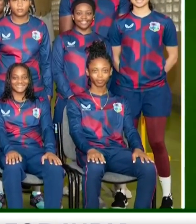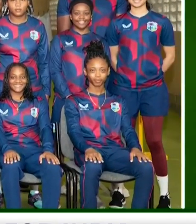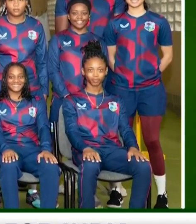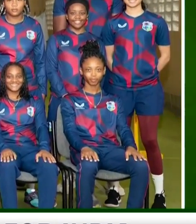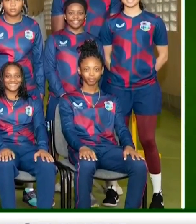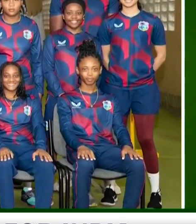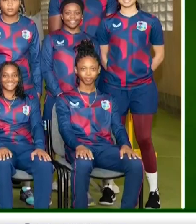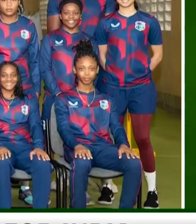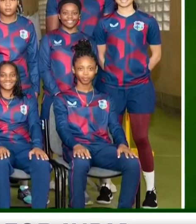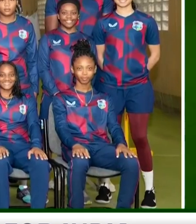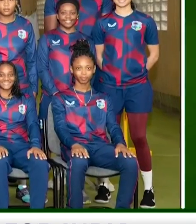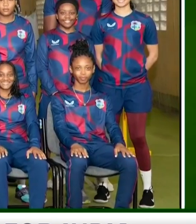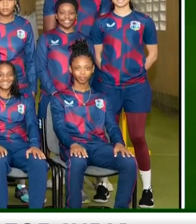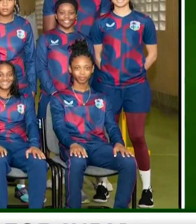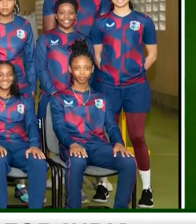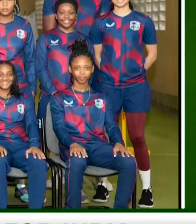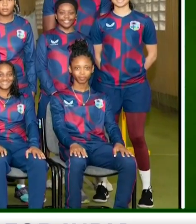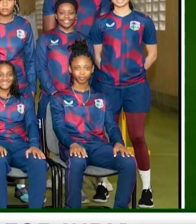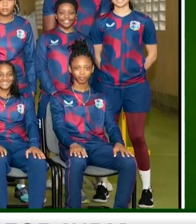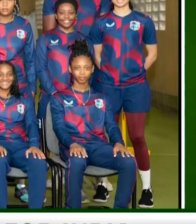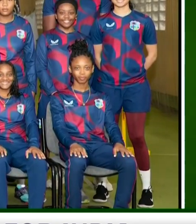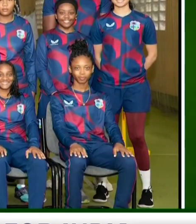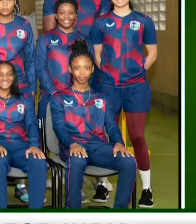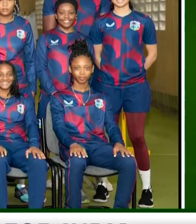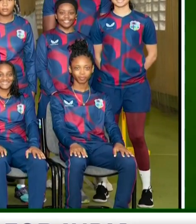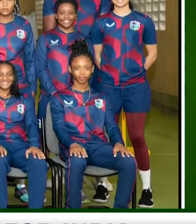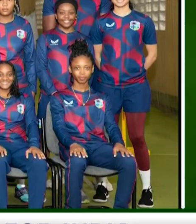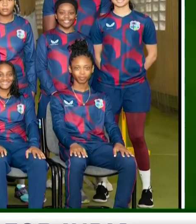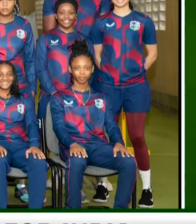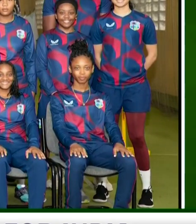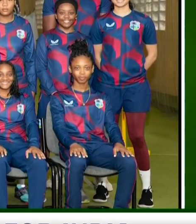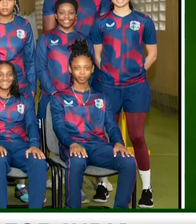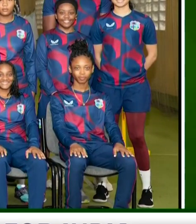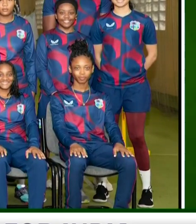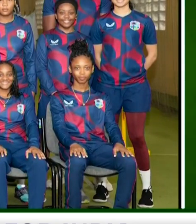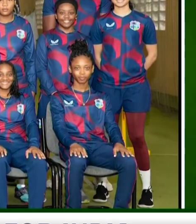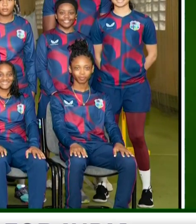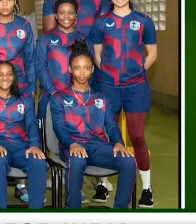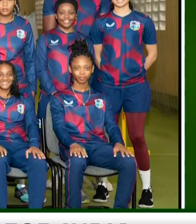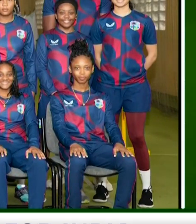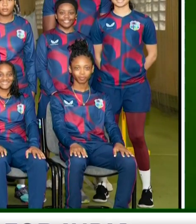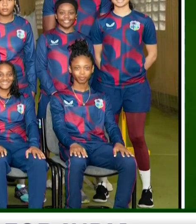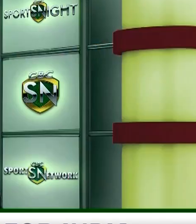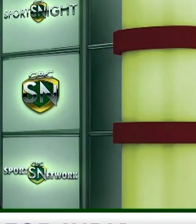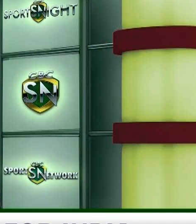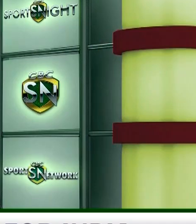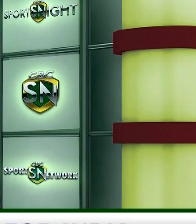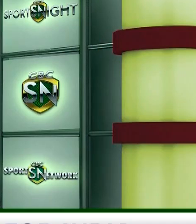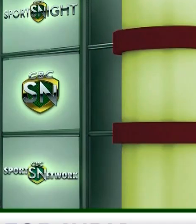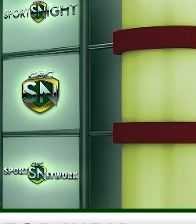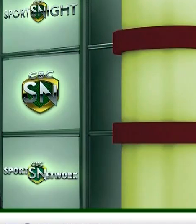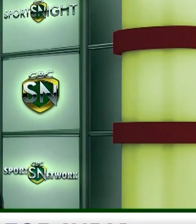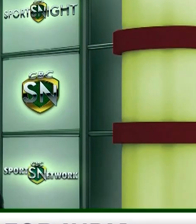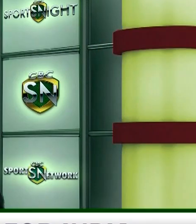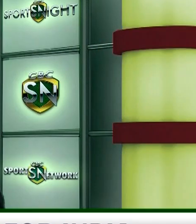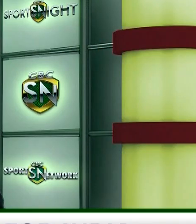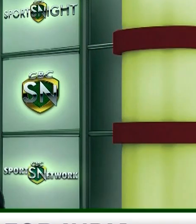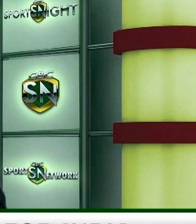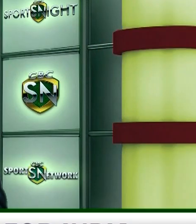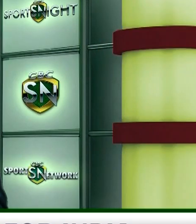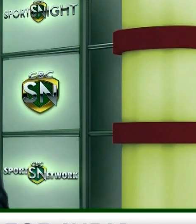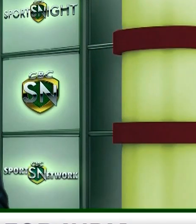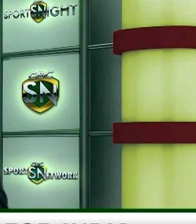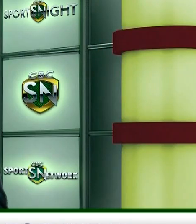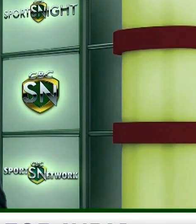and Kate Wilmot. They will be under the guidance of head coach Steve Leibert and Barbadian Jamal Smith. The upcoming tour will